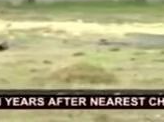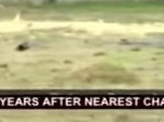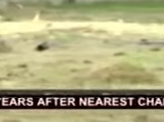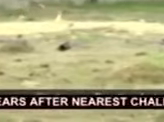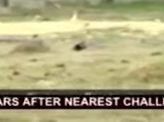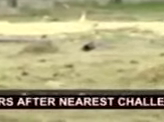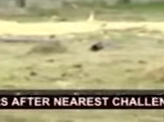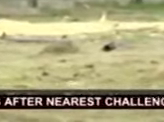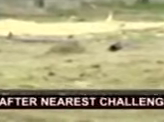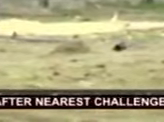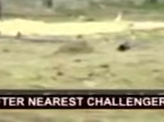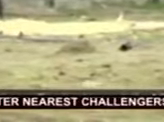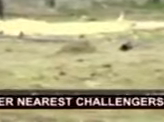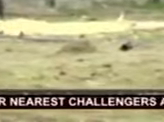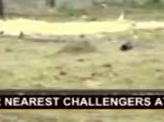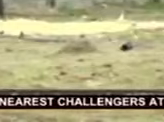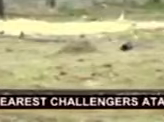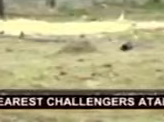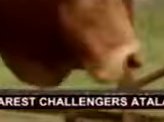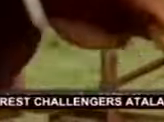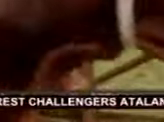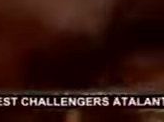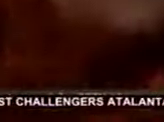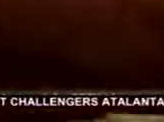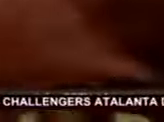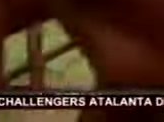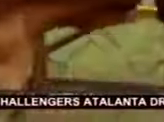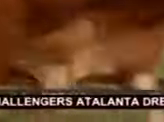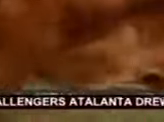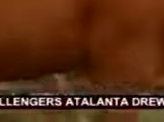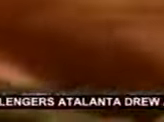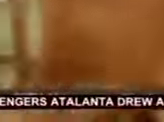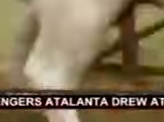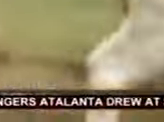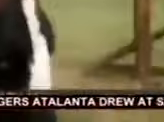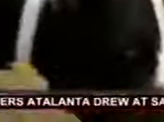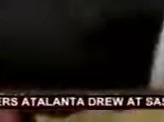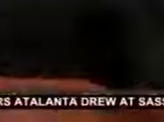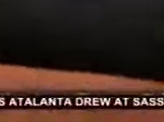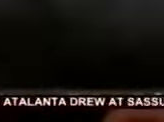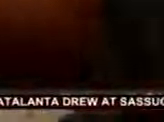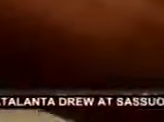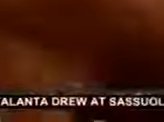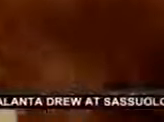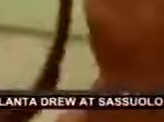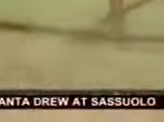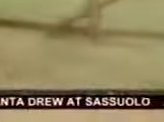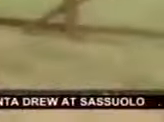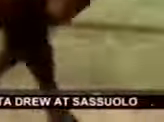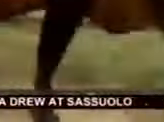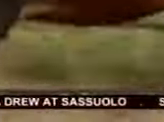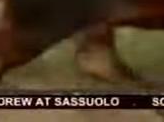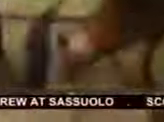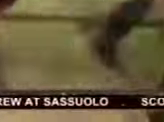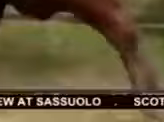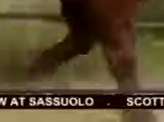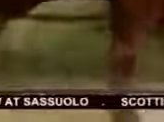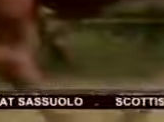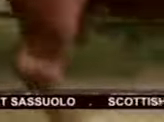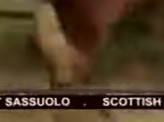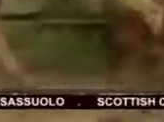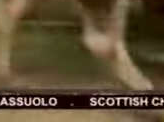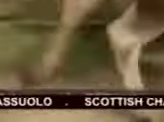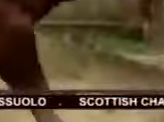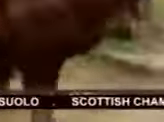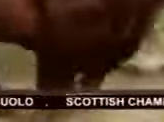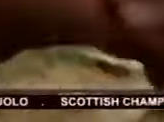tembenna ila nin solla mengo kamala ani e ka topato nyamin wobe ma fo siandi la jele bake fan fo ise ferol